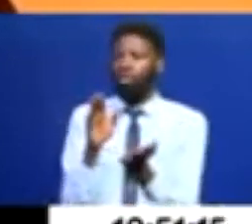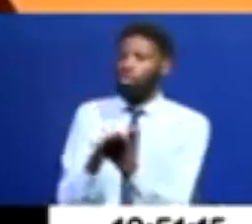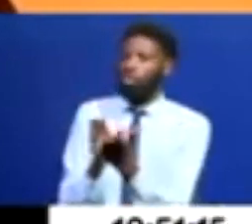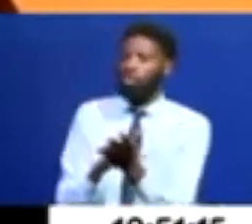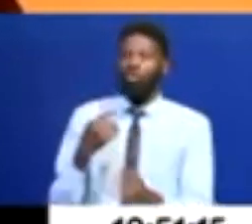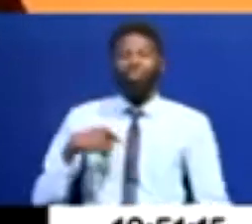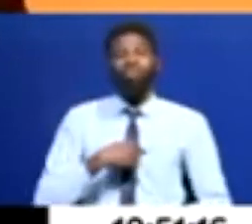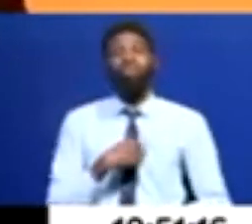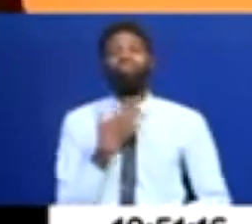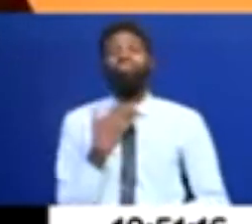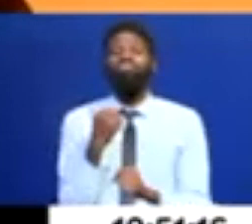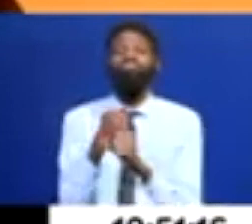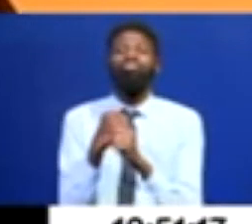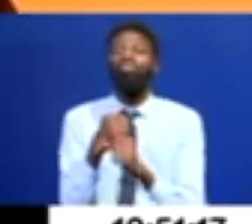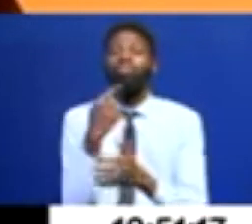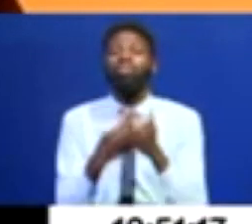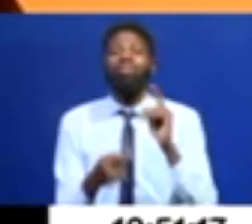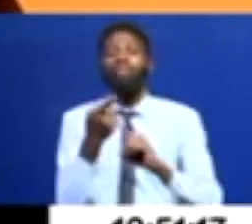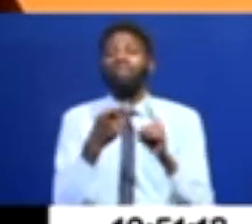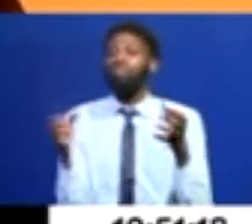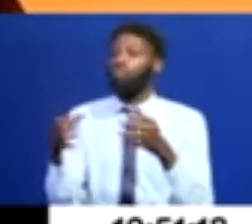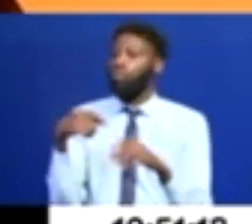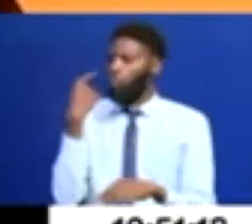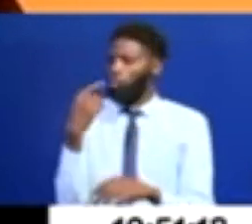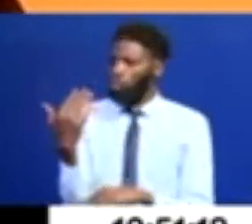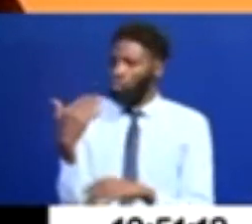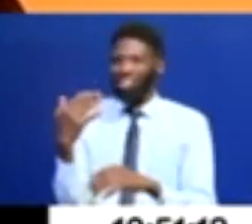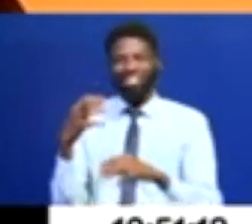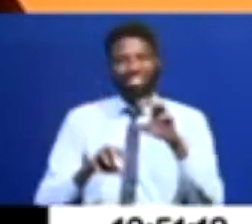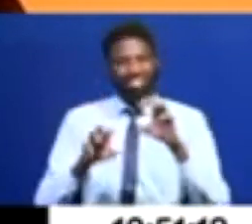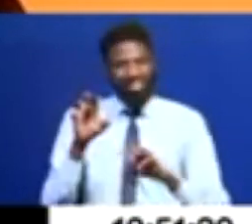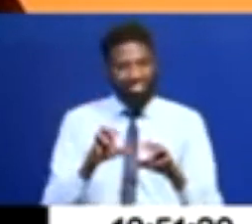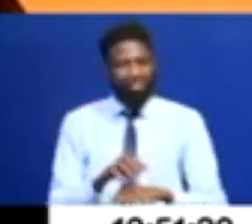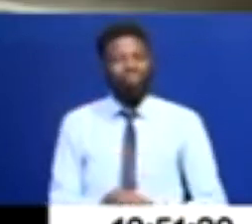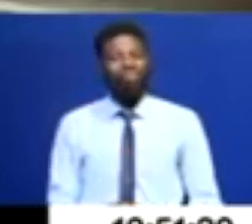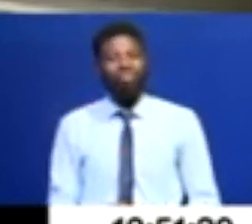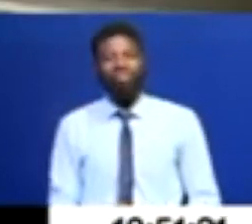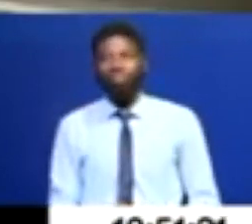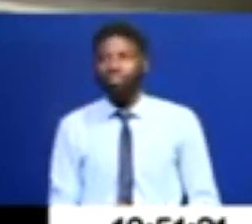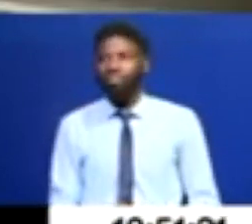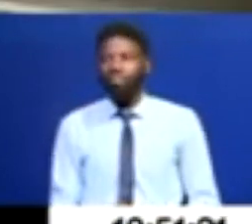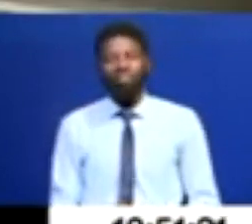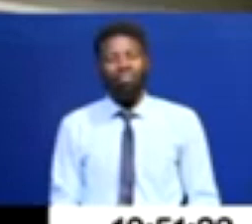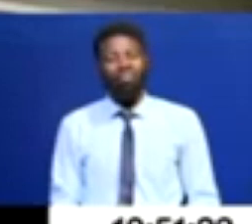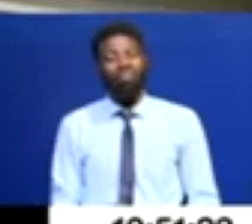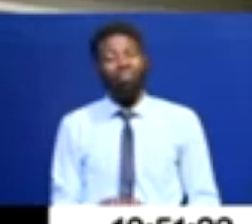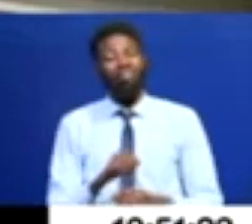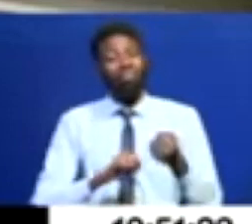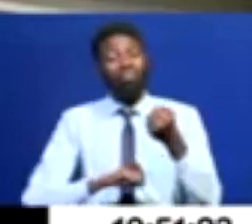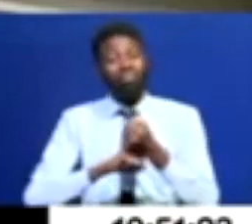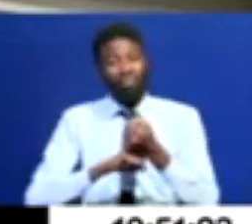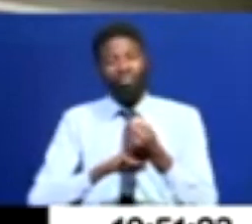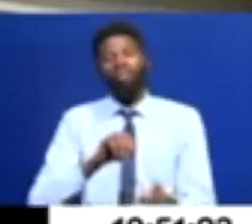done by the drafters of this particular document. Mm-hmm. And yes. Maybe in support of FCPA